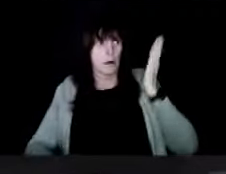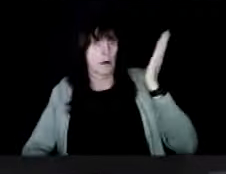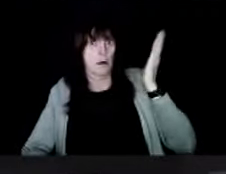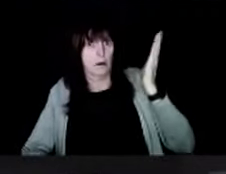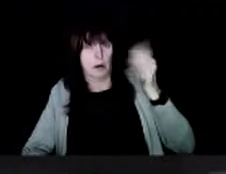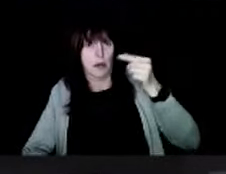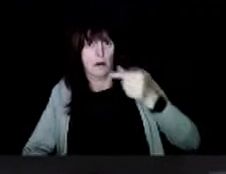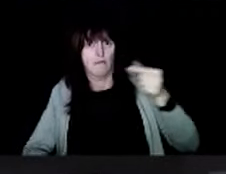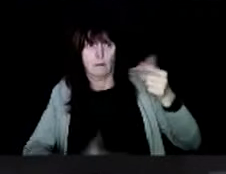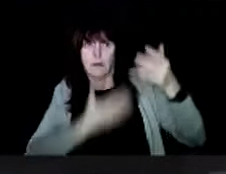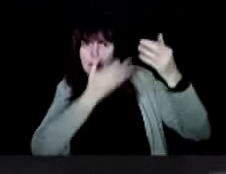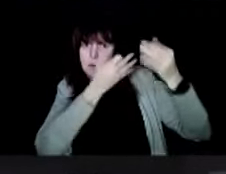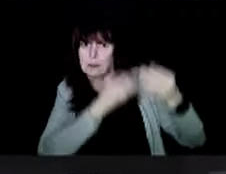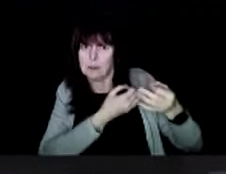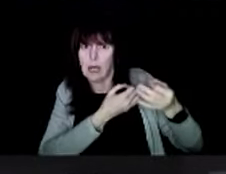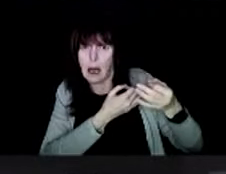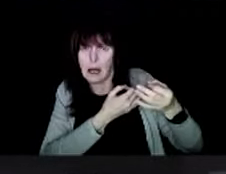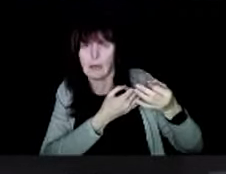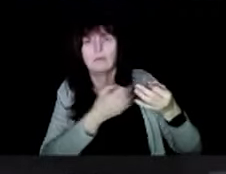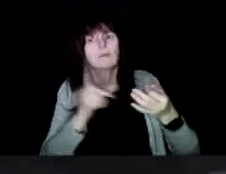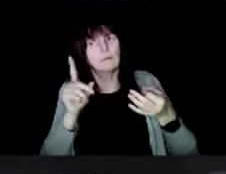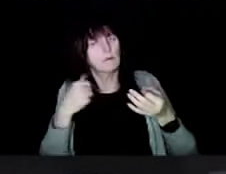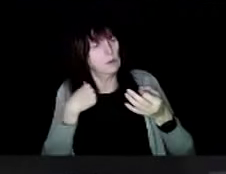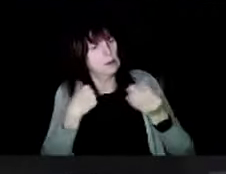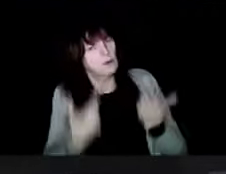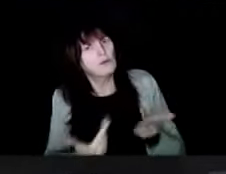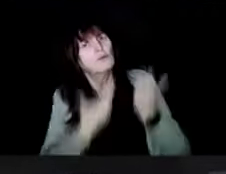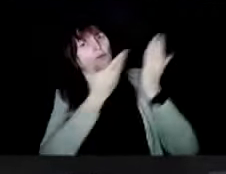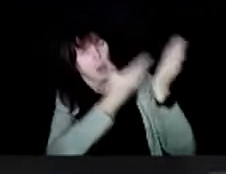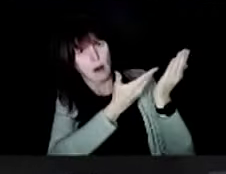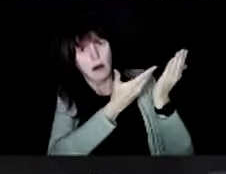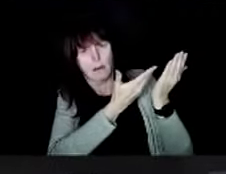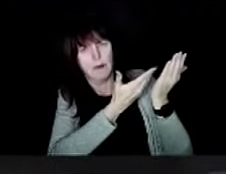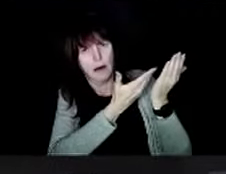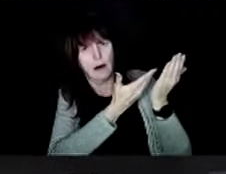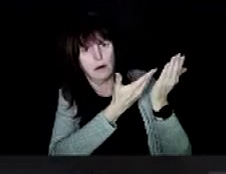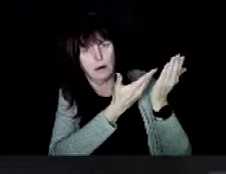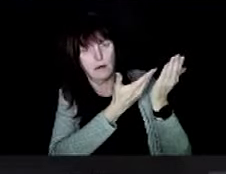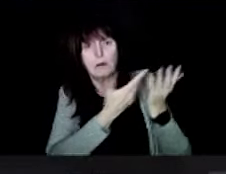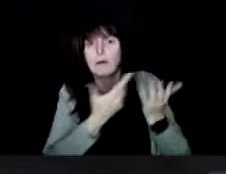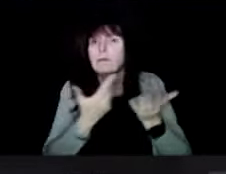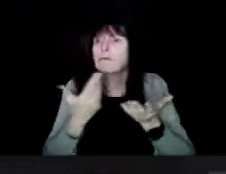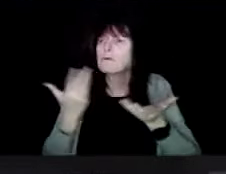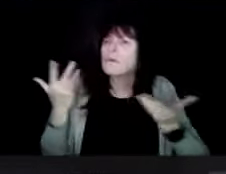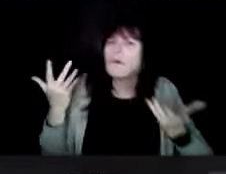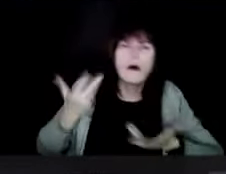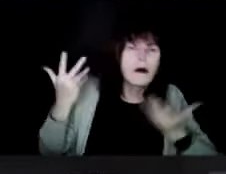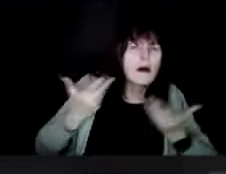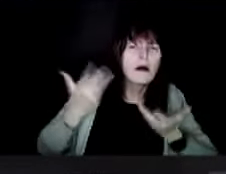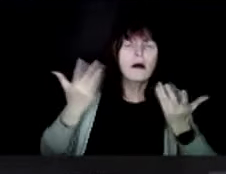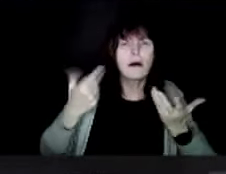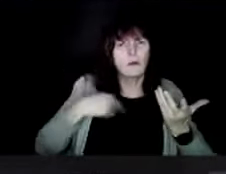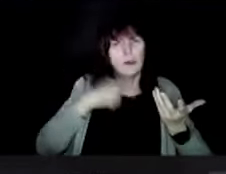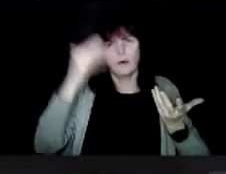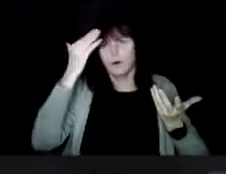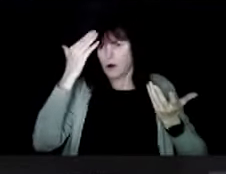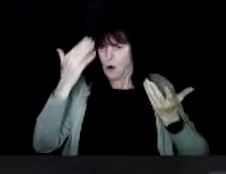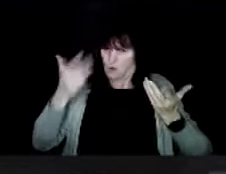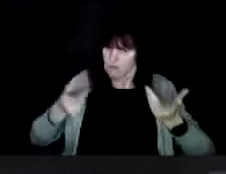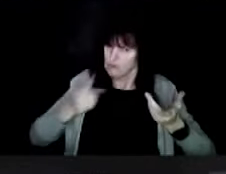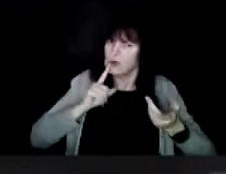make recommendations of how we've worked in the past, phased, staged, 2 week time periods,